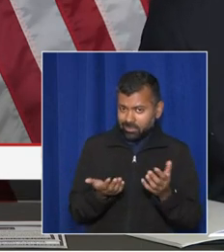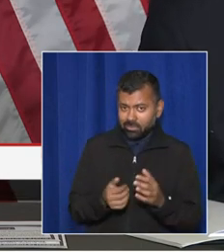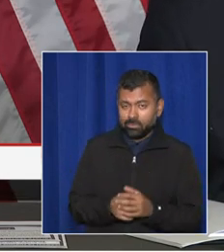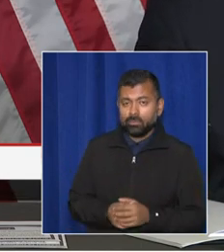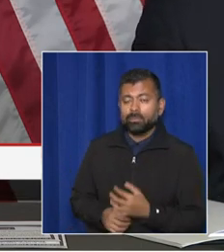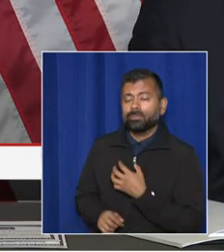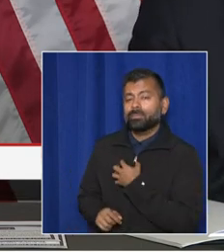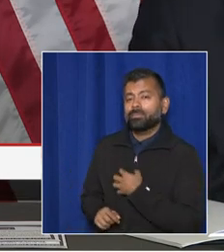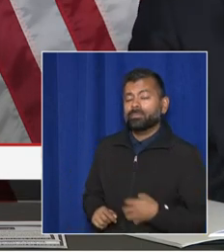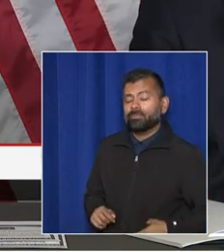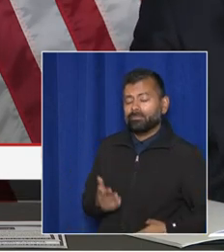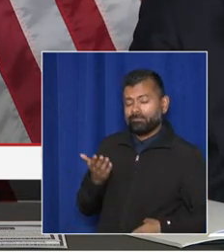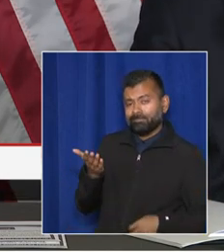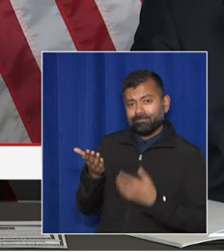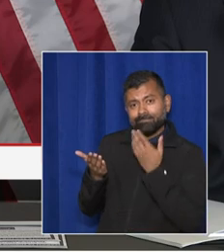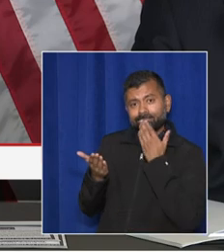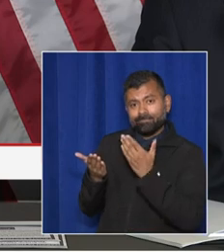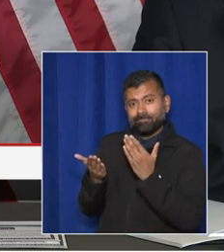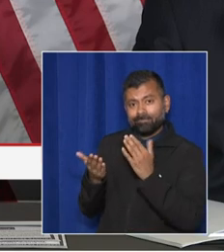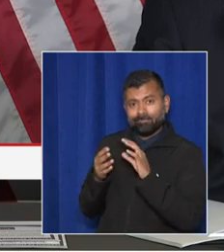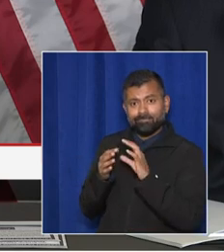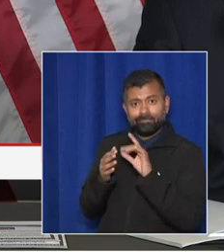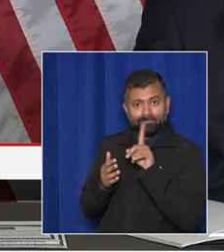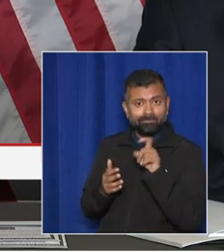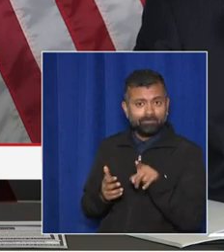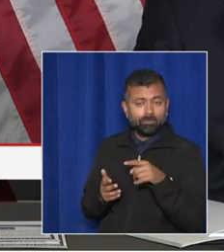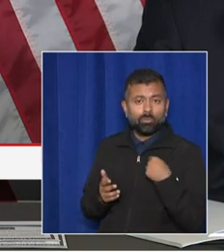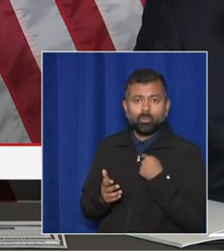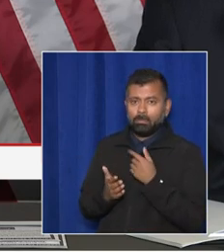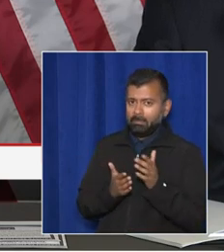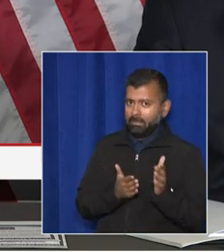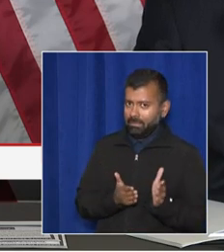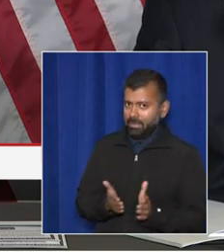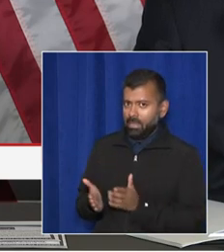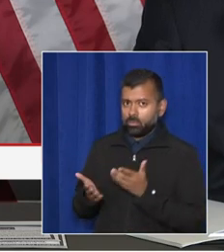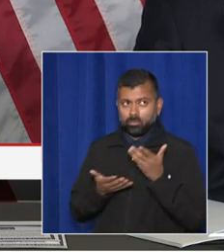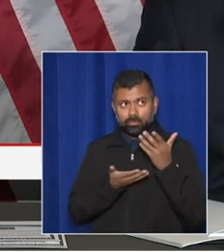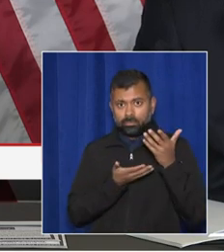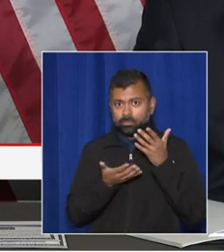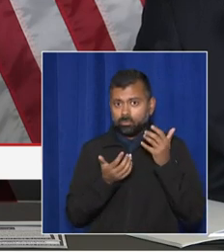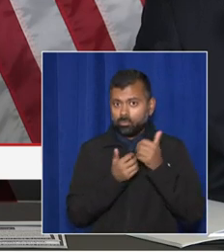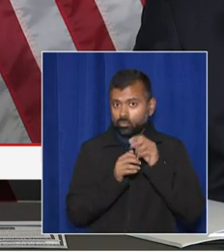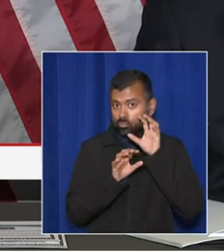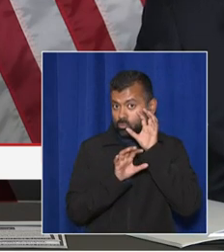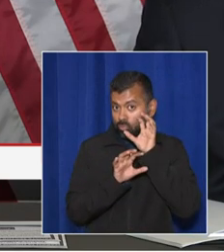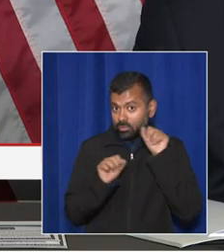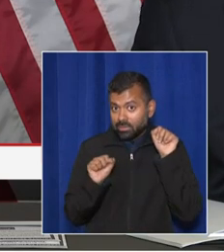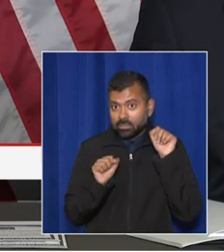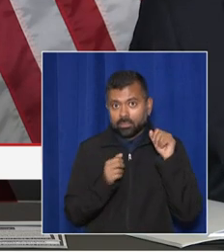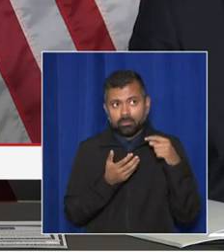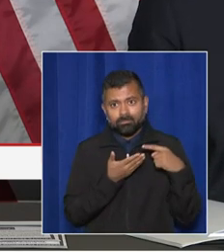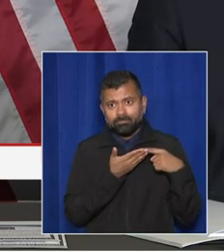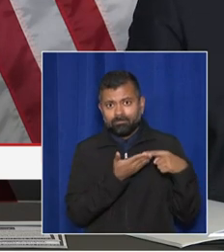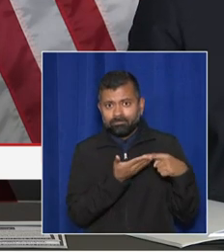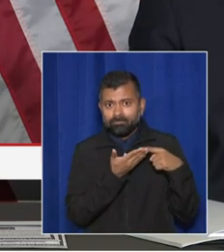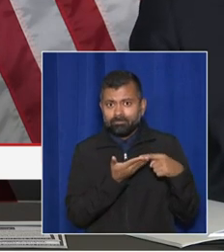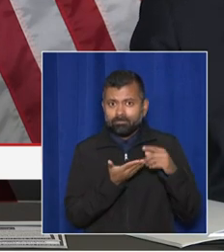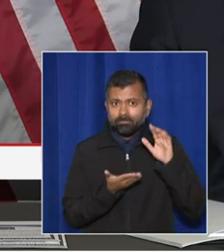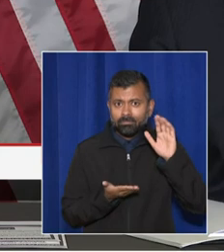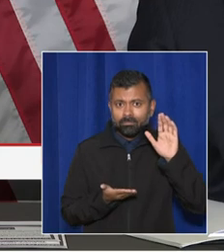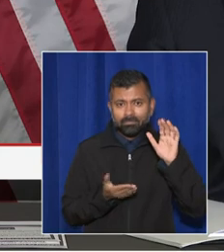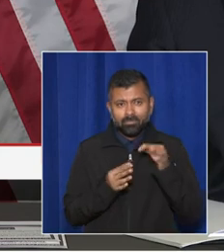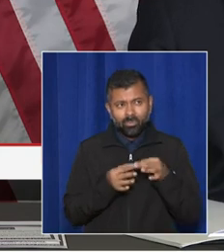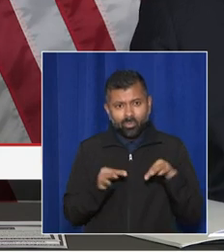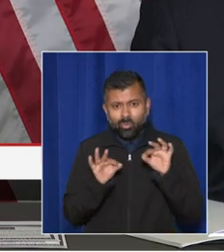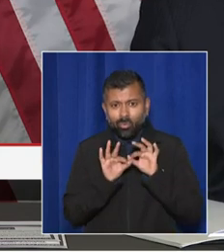administration on the importance of Medicaid. It sounds like you are well aware that if any of